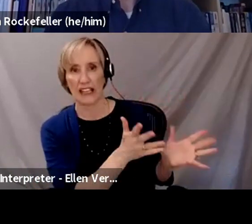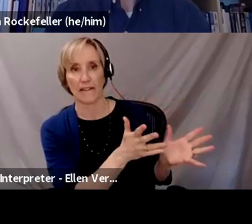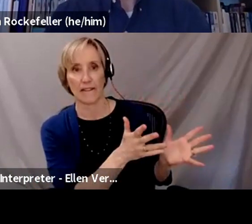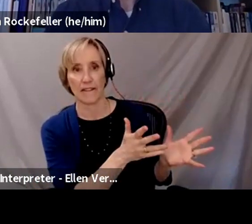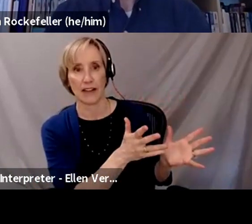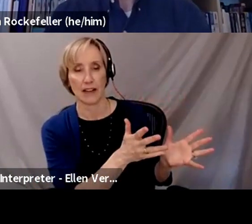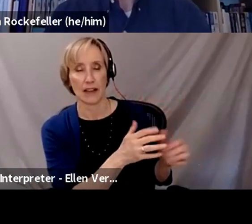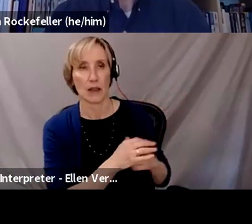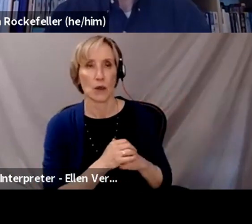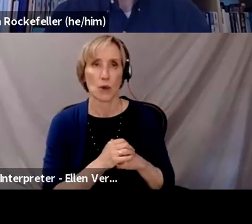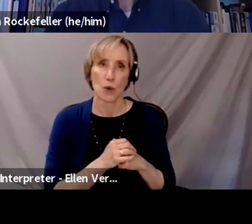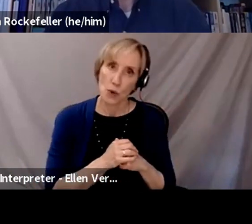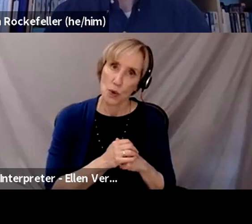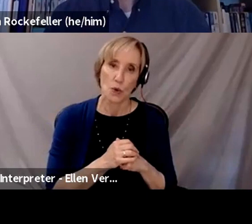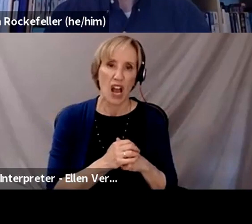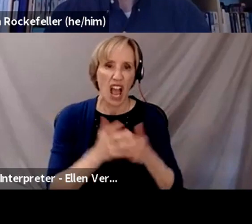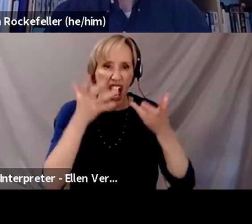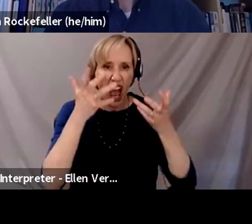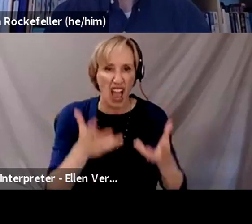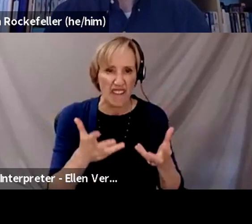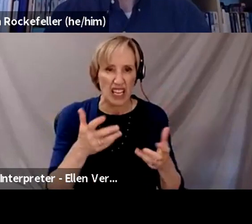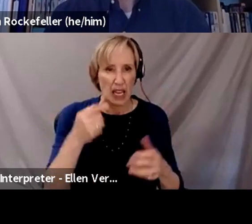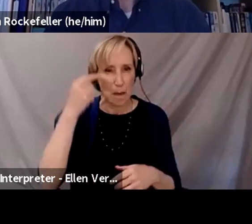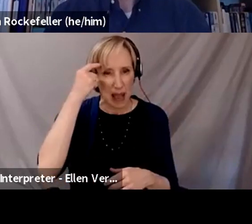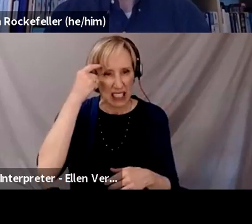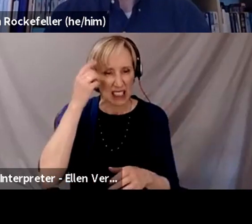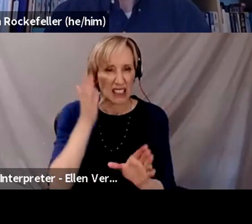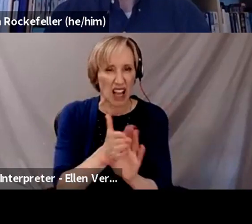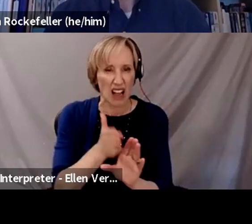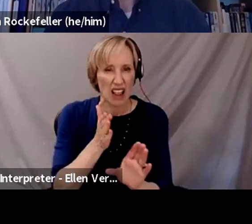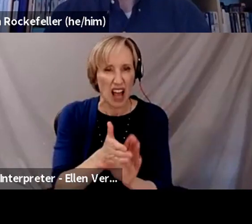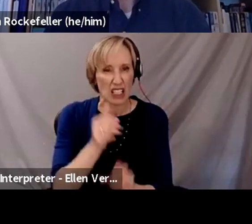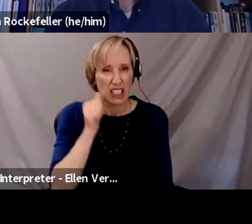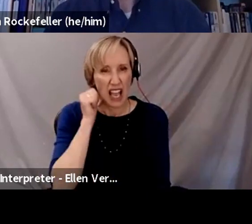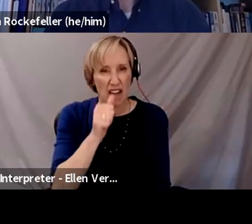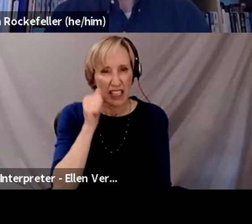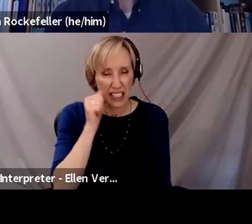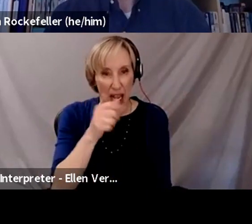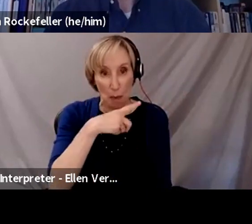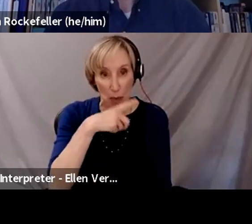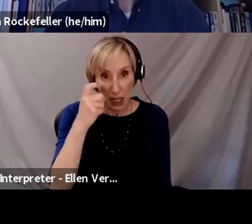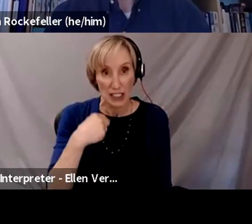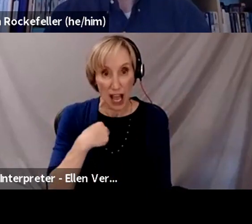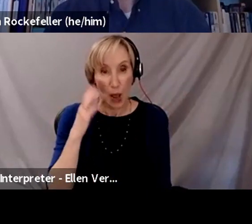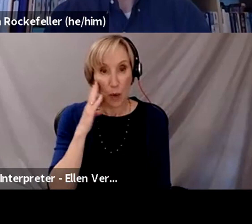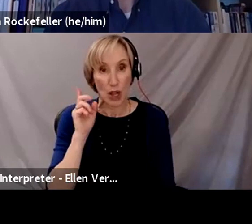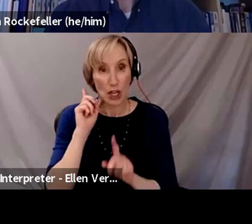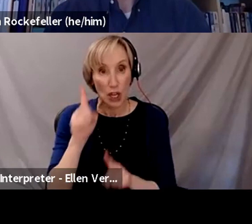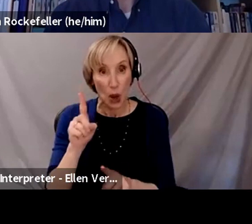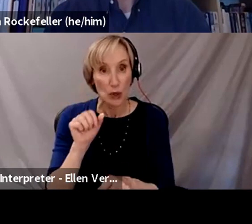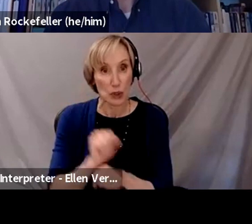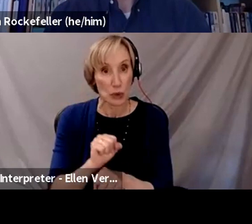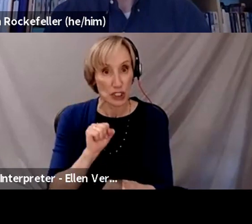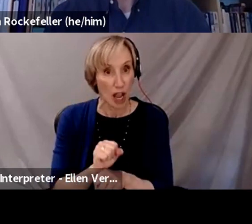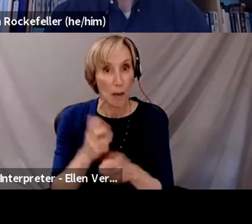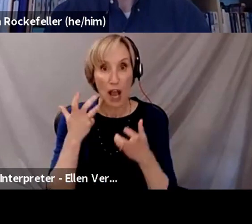mental toll that takes on me every single day, because I'm going to a job and I don't want to establish a connection with any of